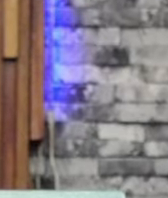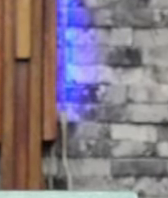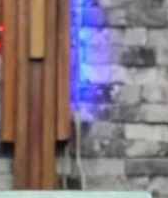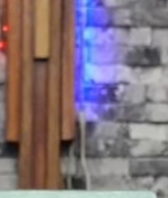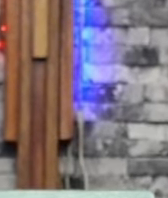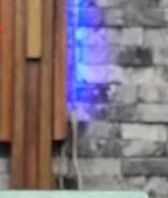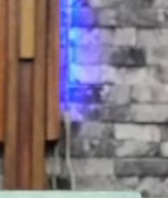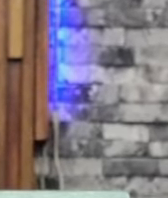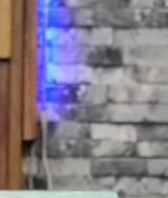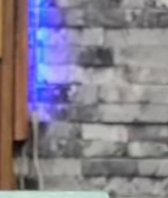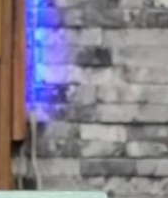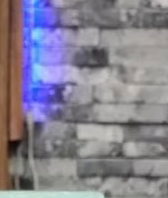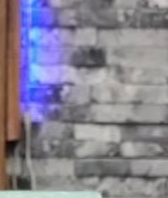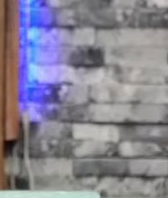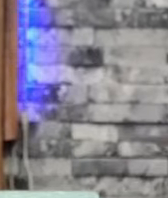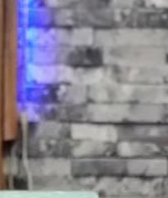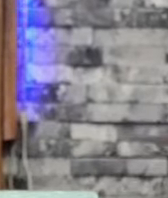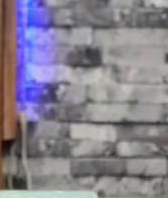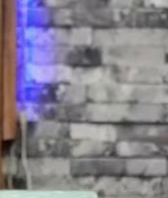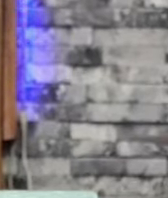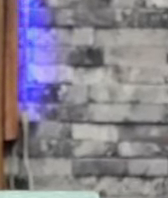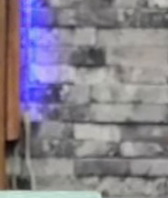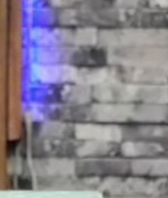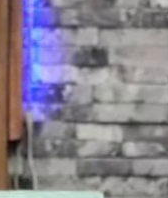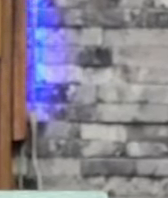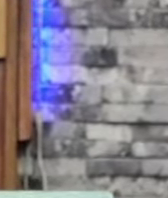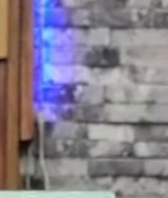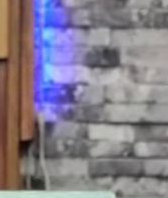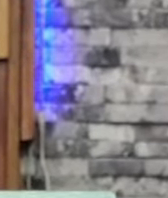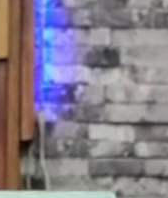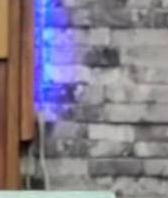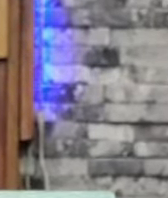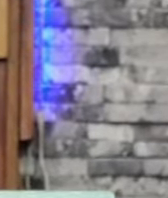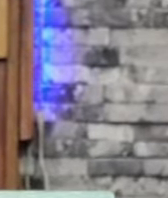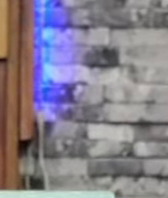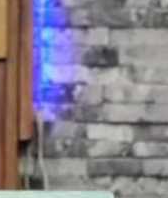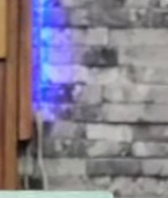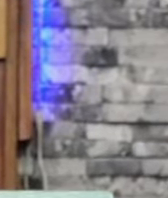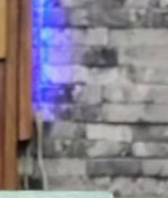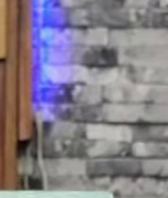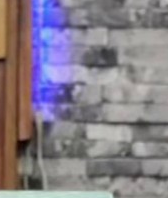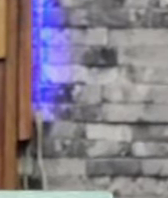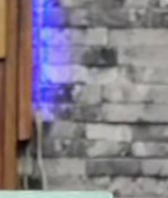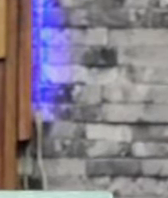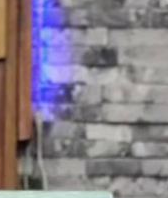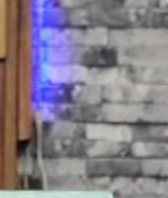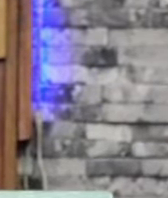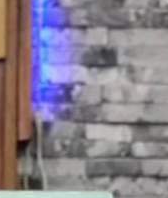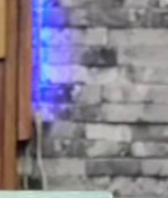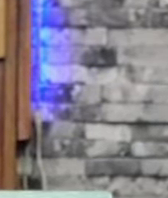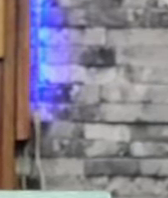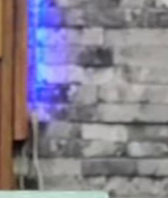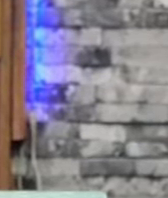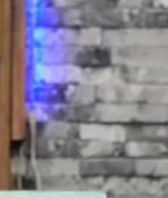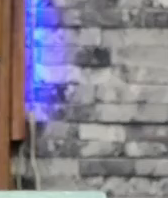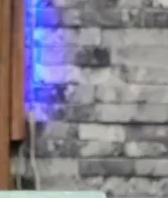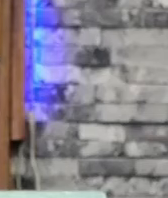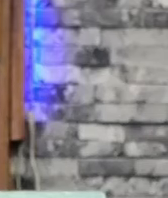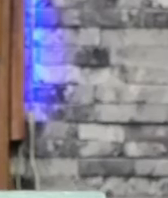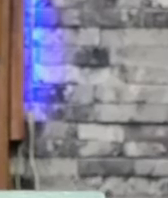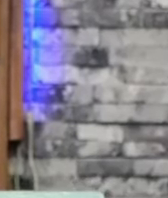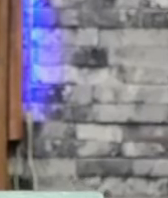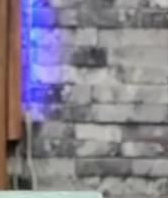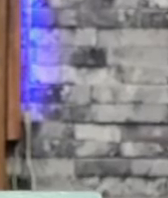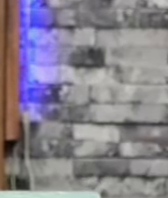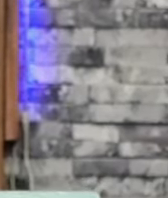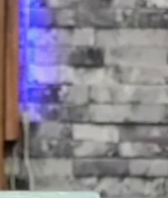at gratitude in suffering or thanksgiving in suffering. Being grateful when you're suffering. Naongea kuhusu